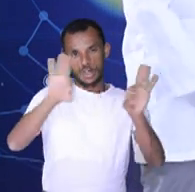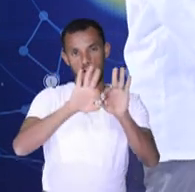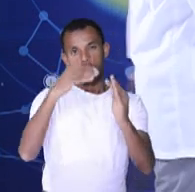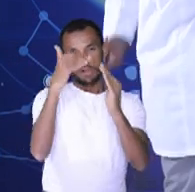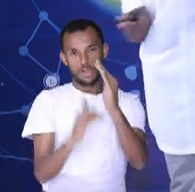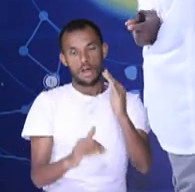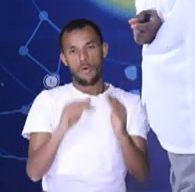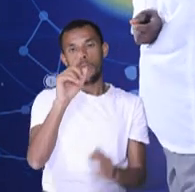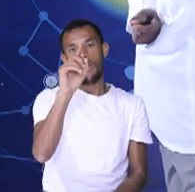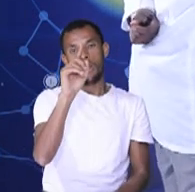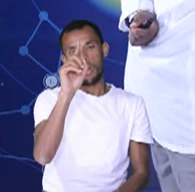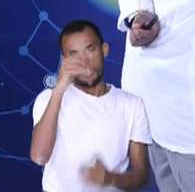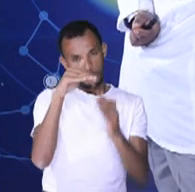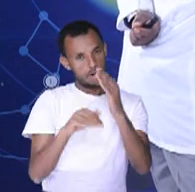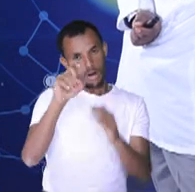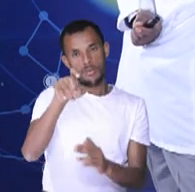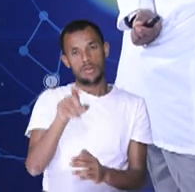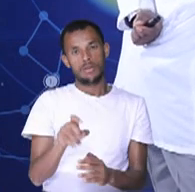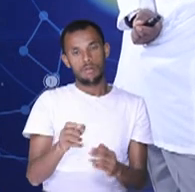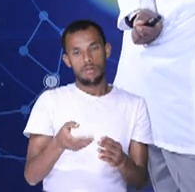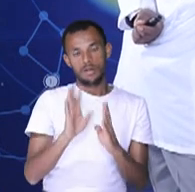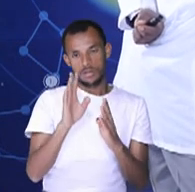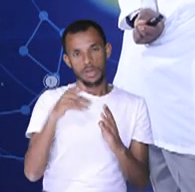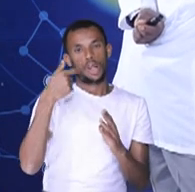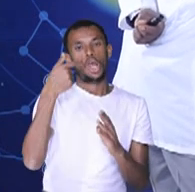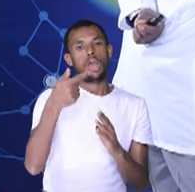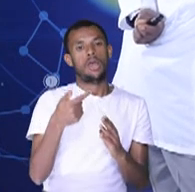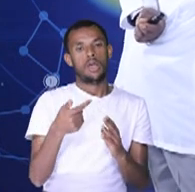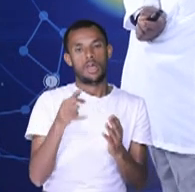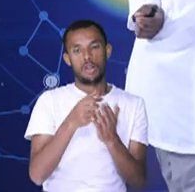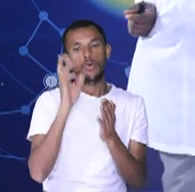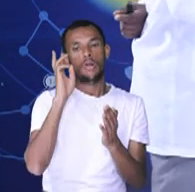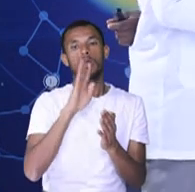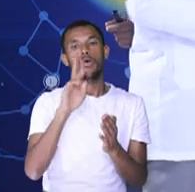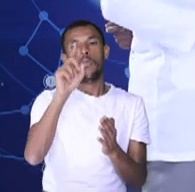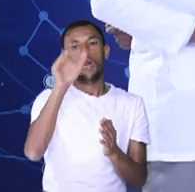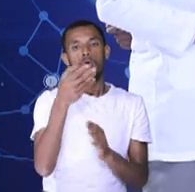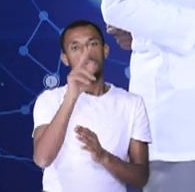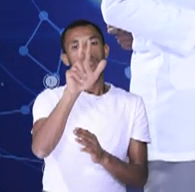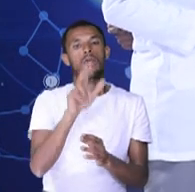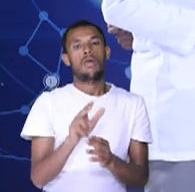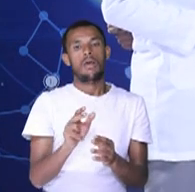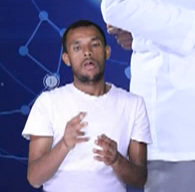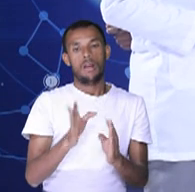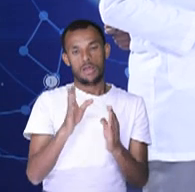less than 1. So that let's say, let it will be 1 over 3.